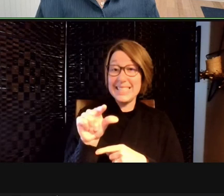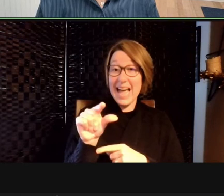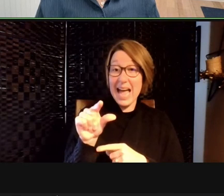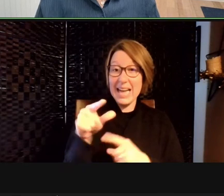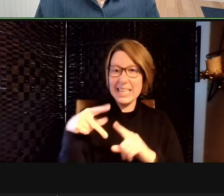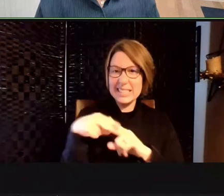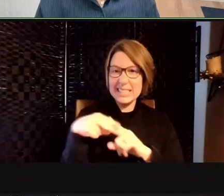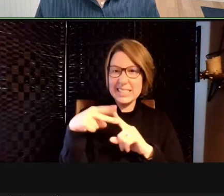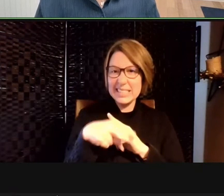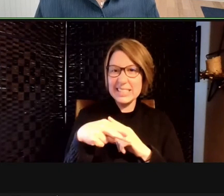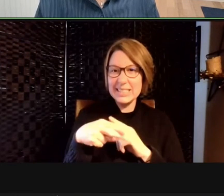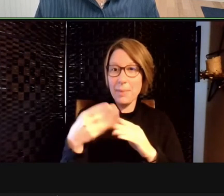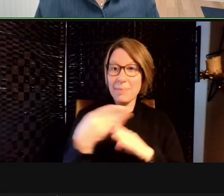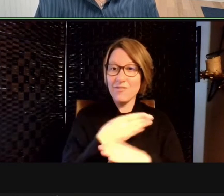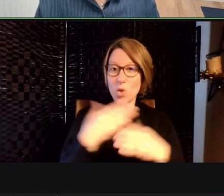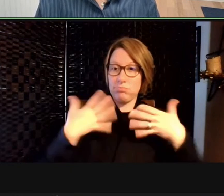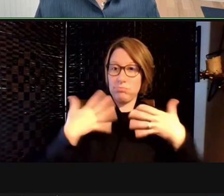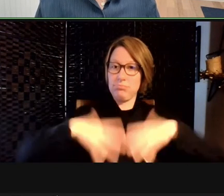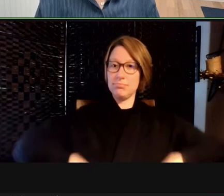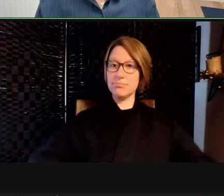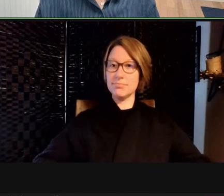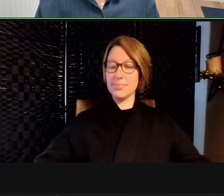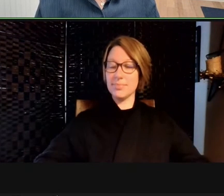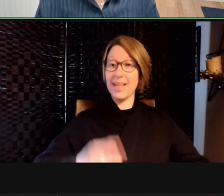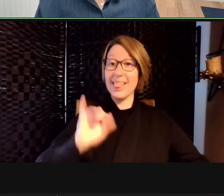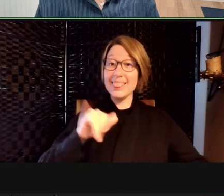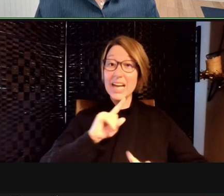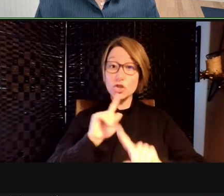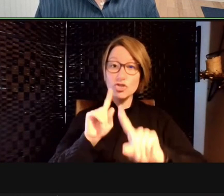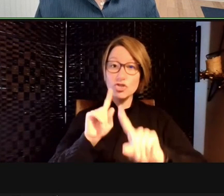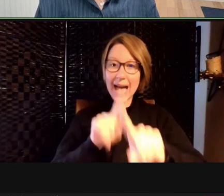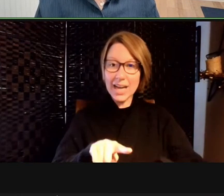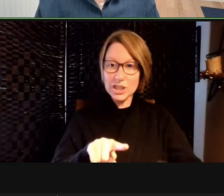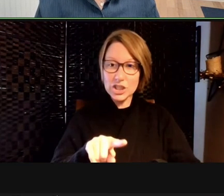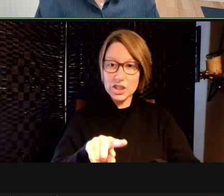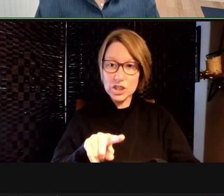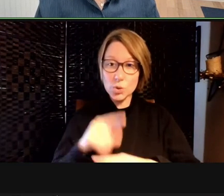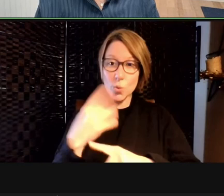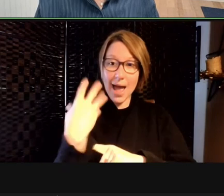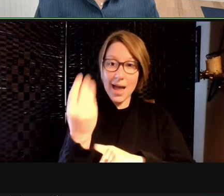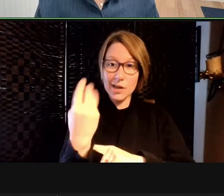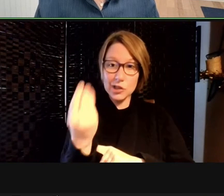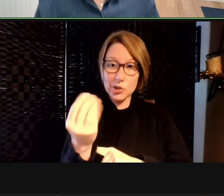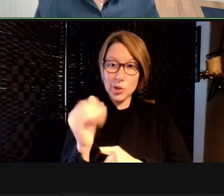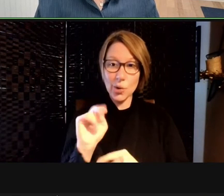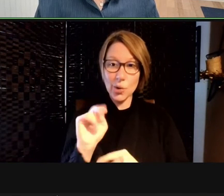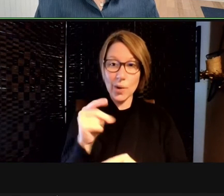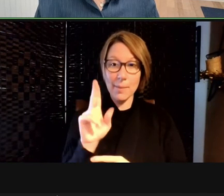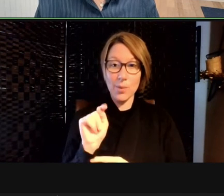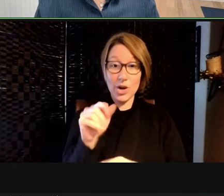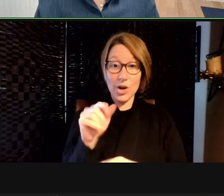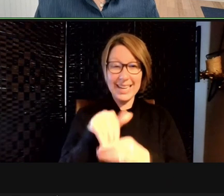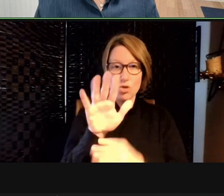them. These are all reactions to external input in the